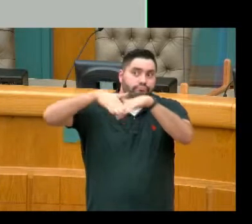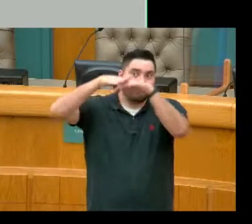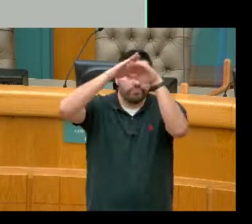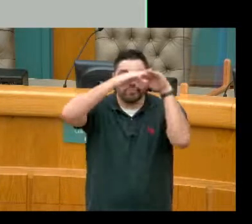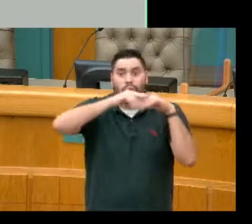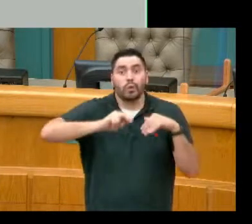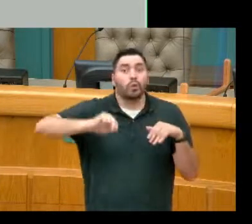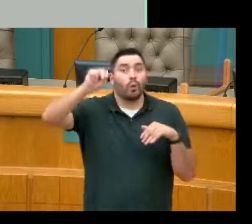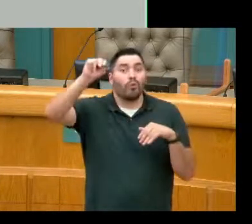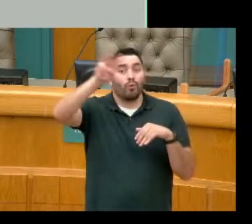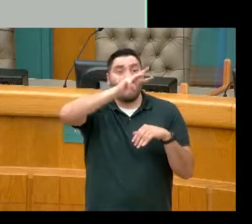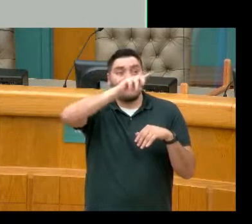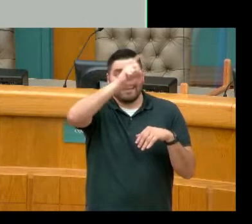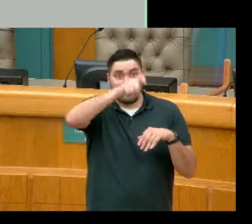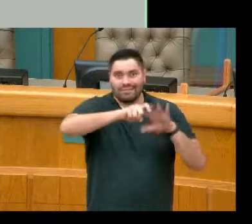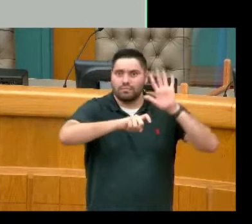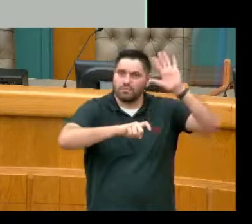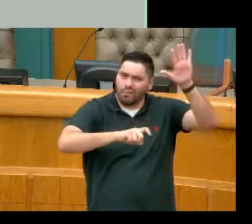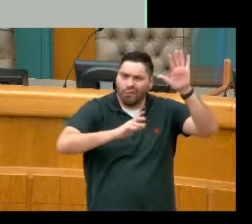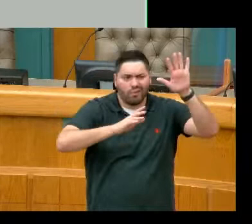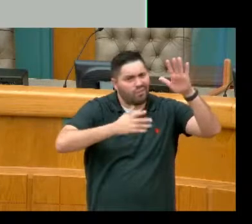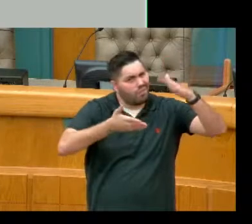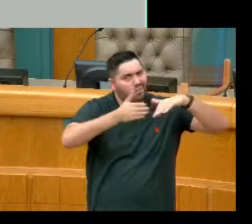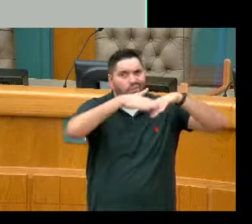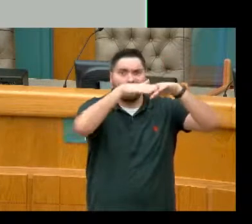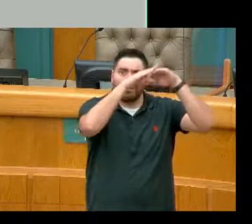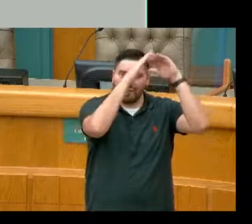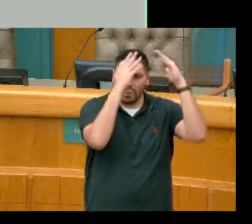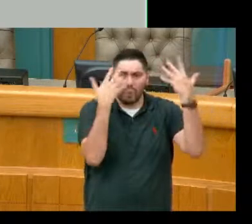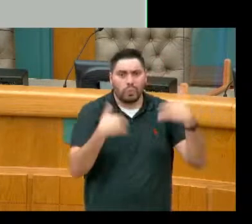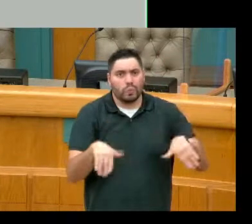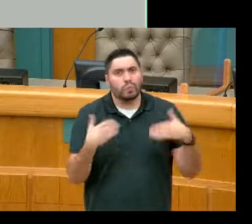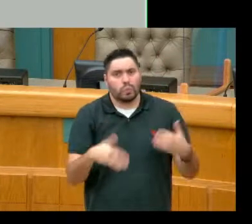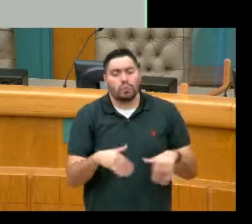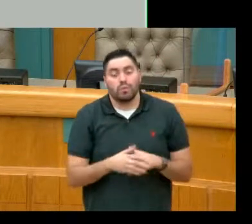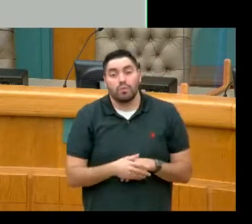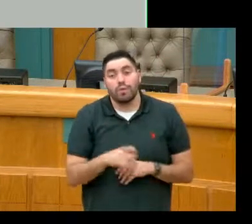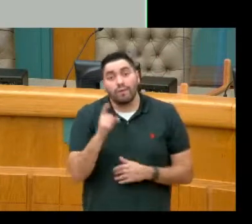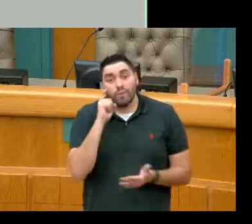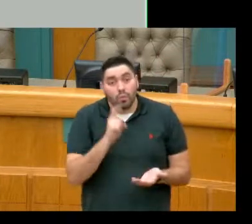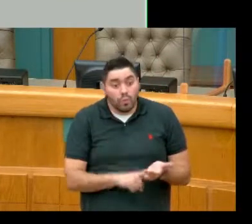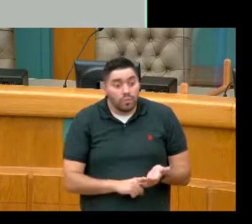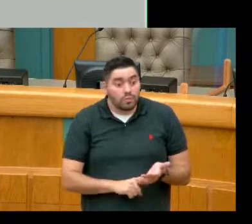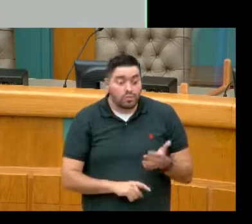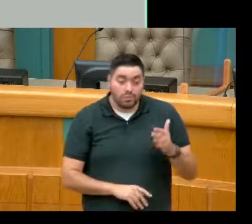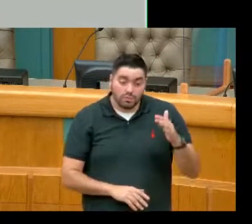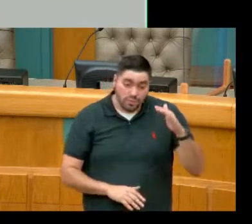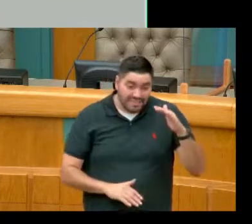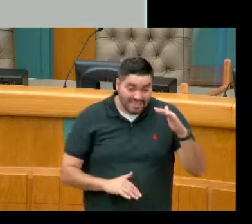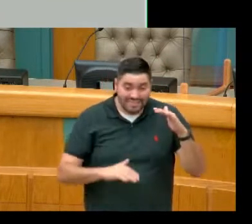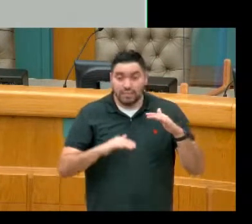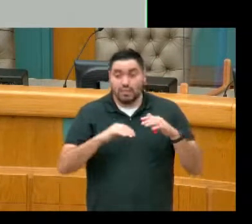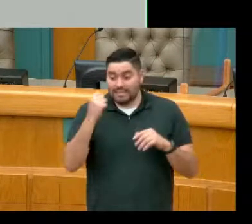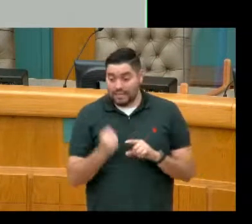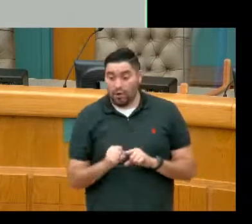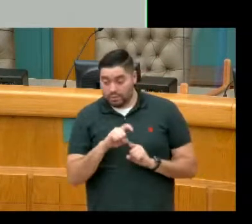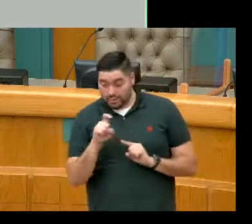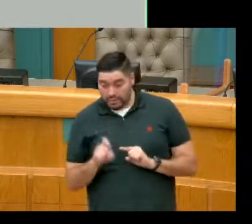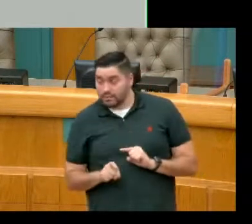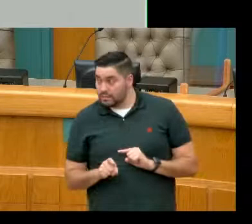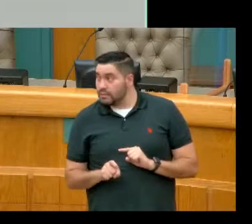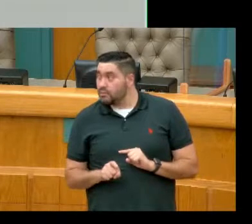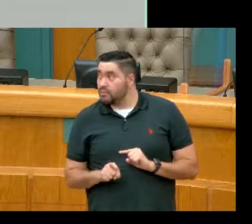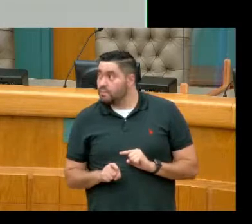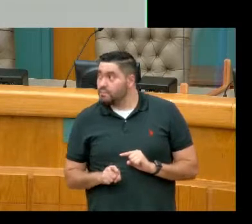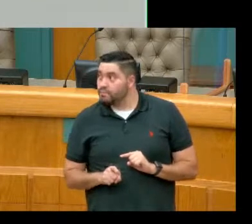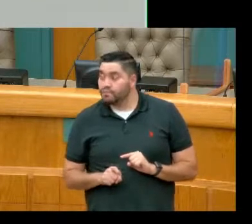digits. But that's not the case for all of Texas. And I think everybody's started to hear, we've been reporting for a few weeks